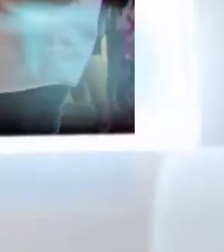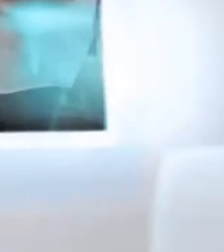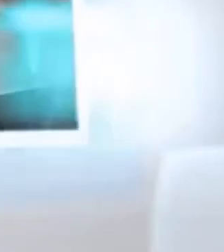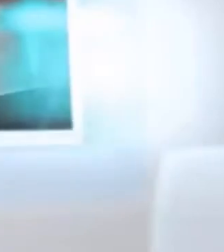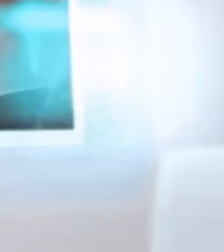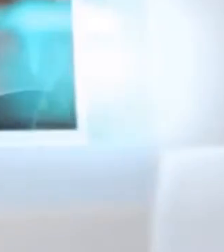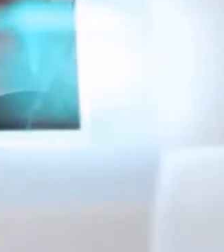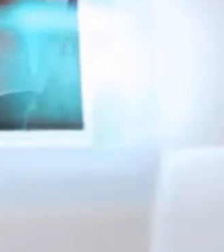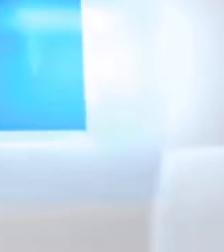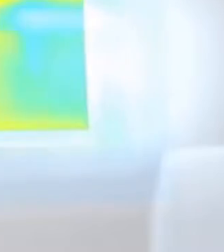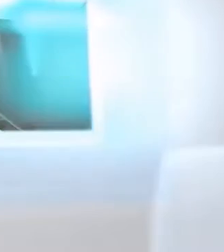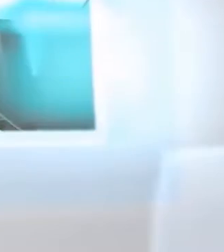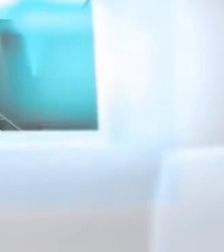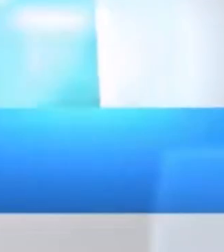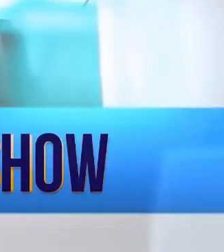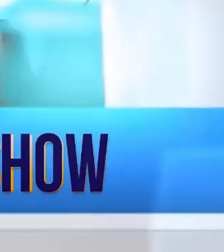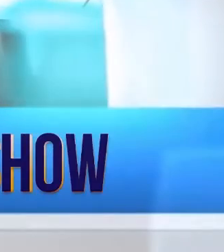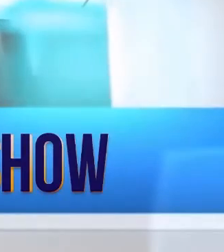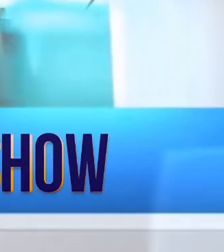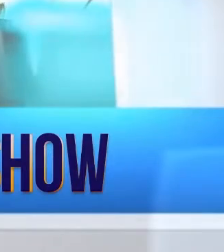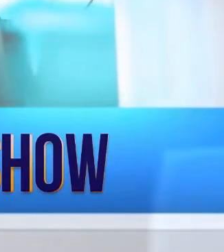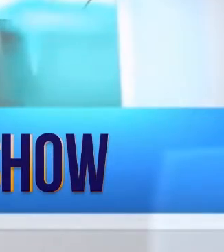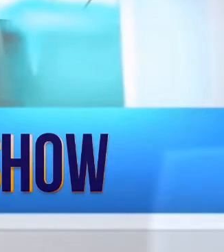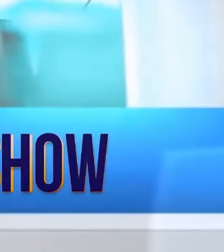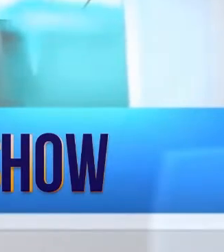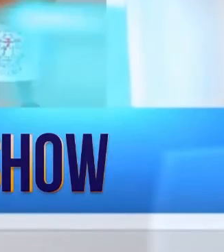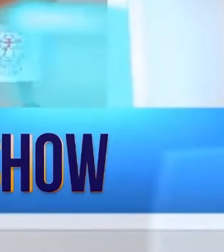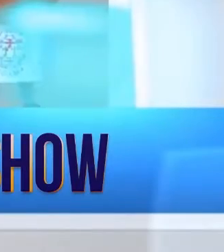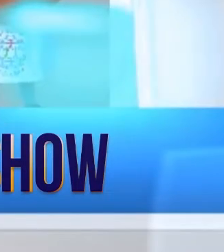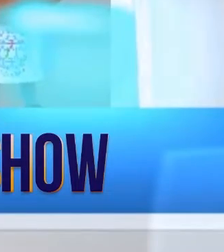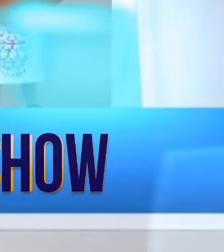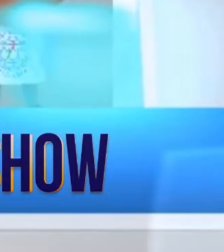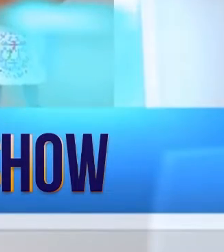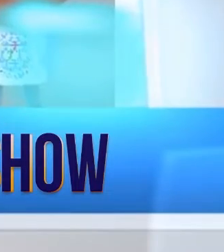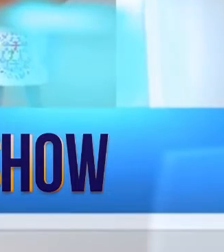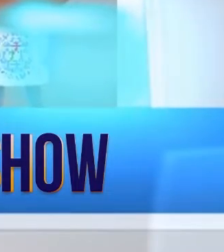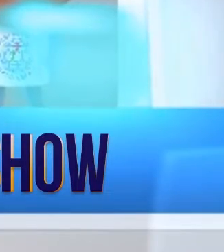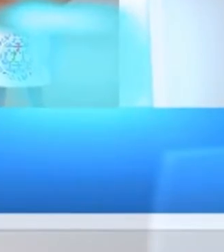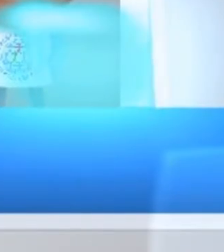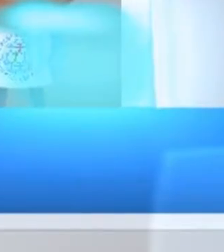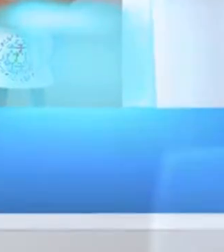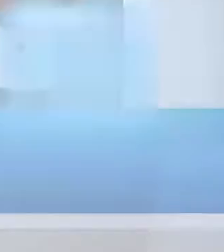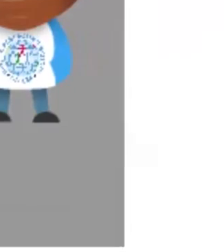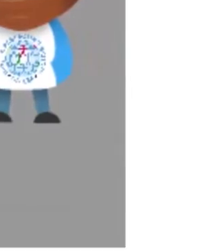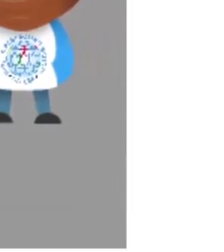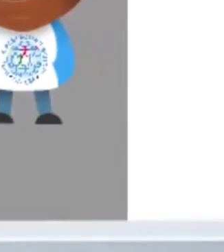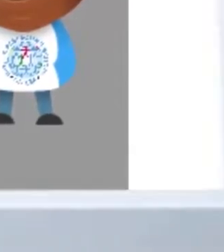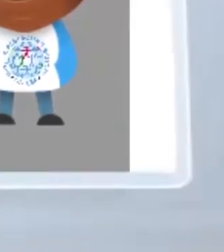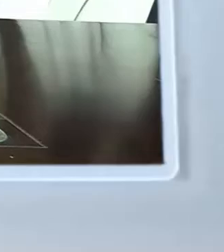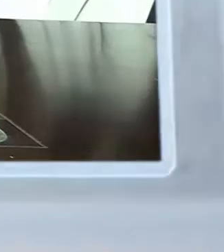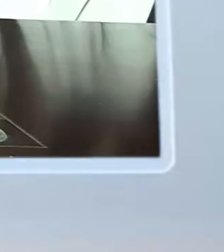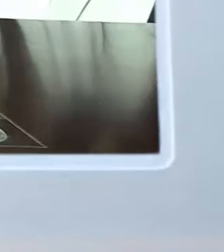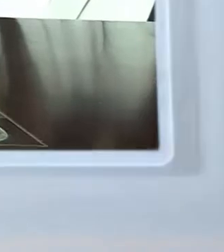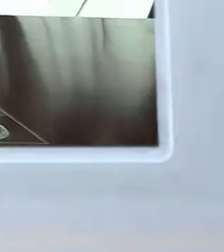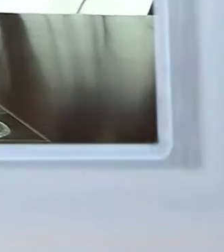they see a way to correct the error. We normally say that we have 4 baskets of rights. So four baskets of rights.